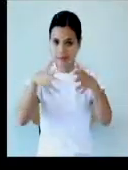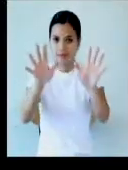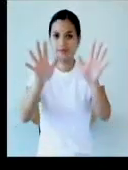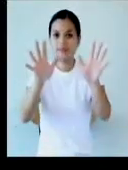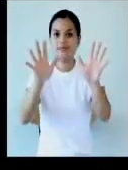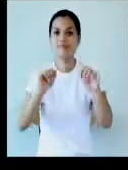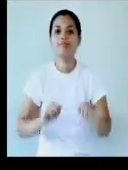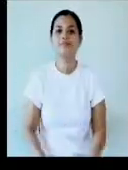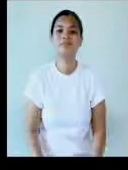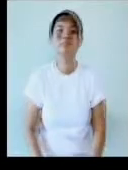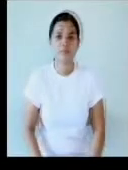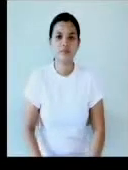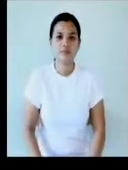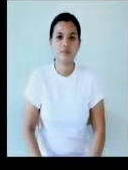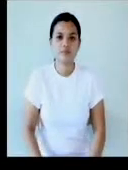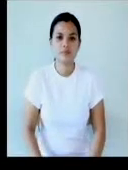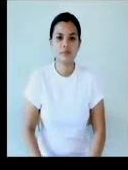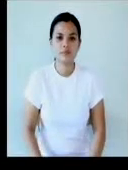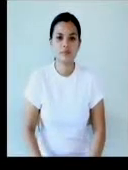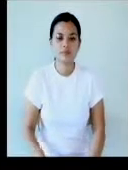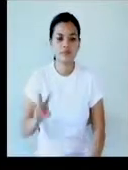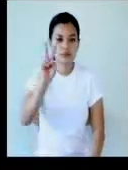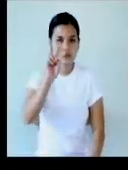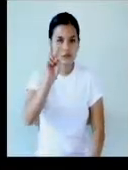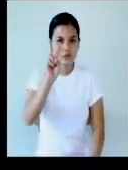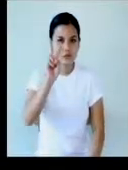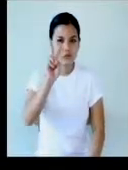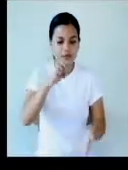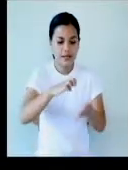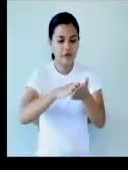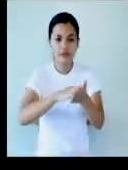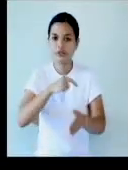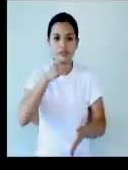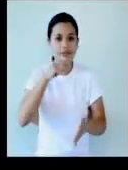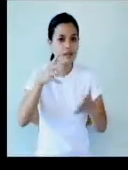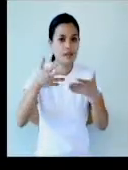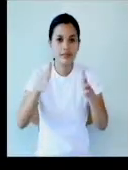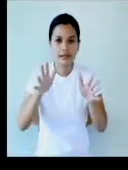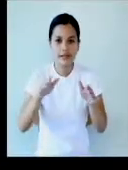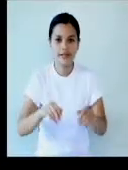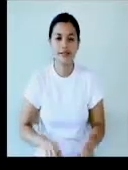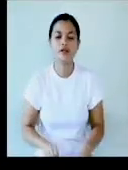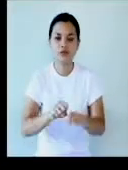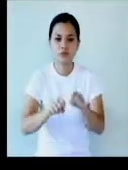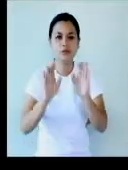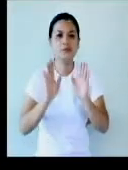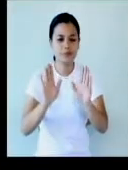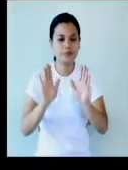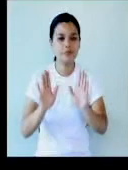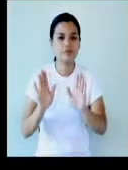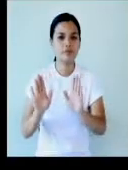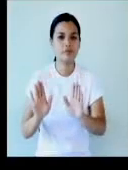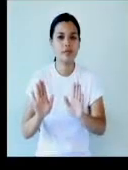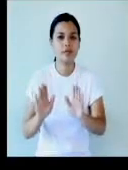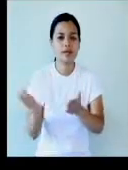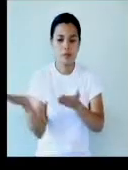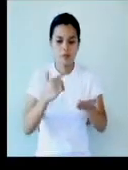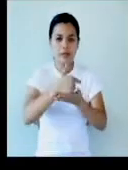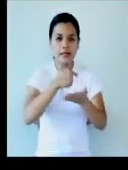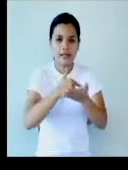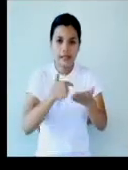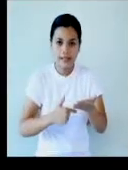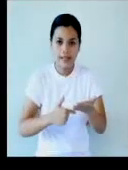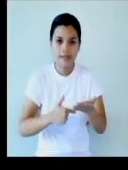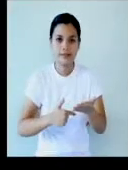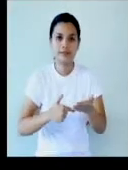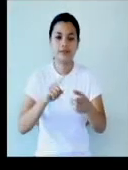11 votes will be counted. 2. Erasures will not be allowed, so take your time. Bring a list of the names